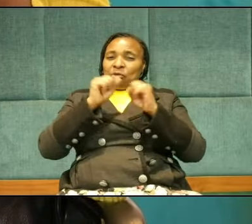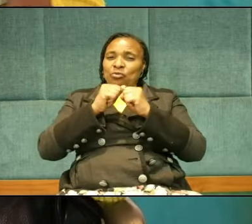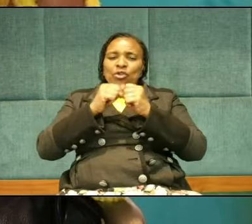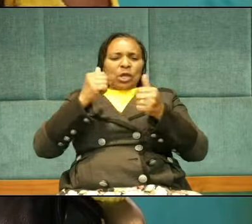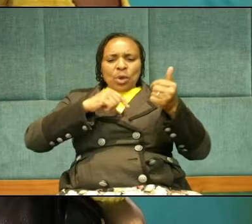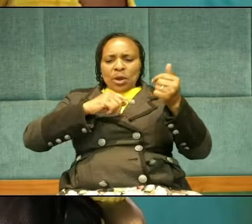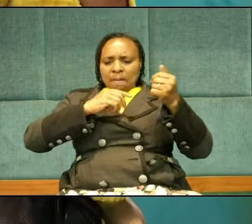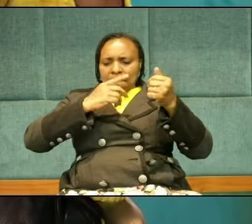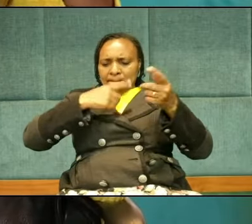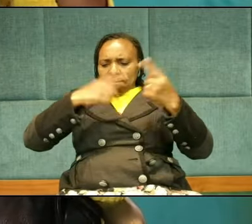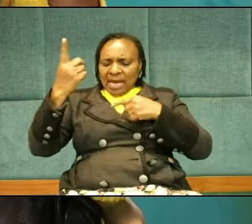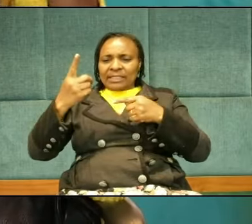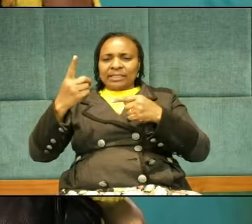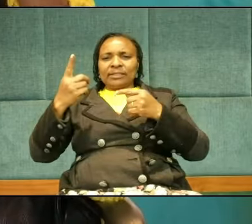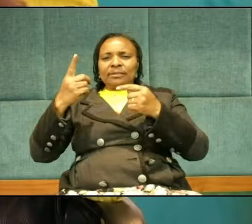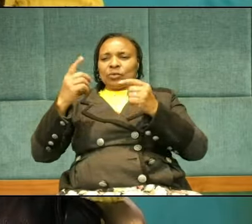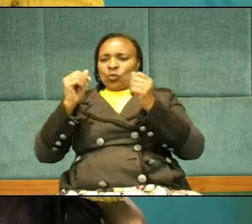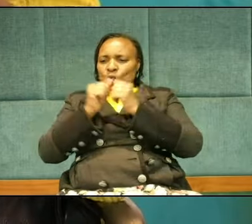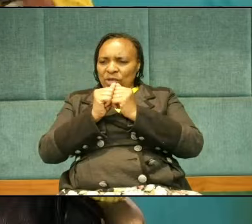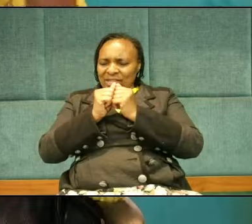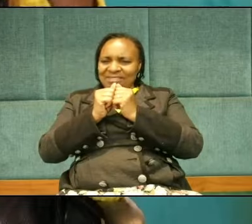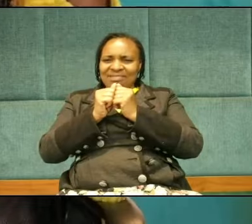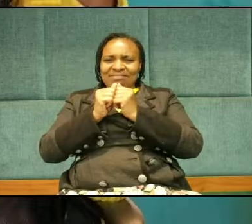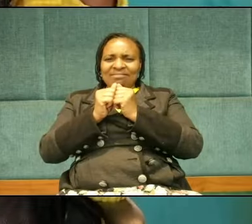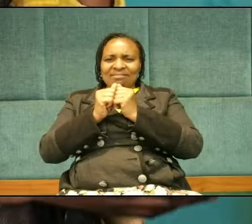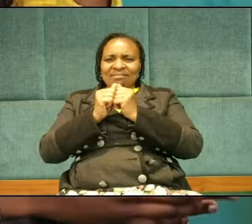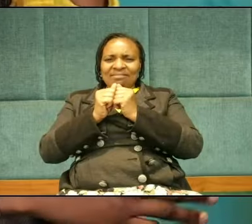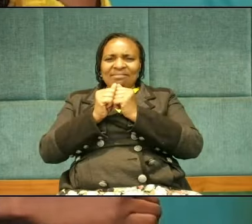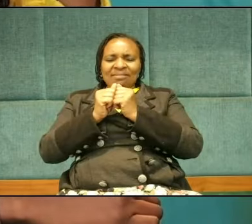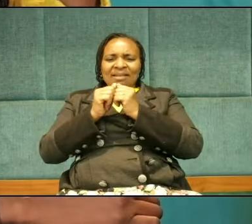colors with their diet. Go ahead.